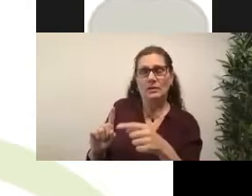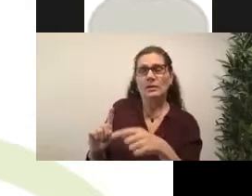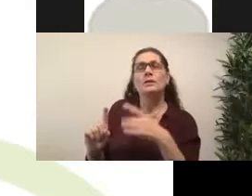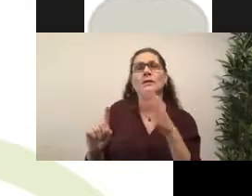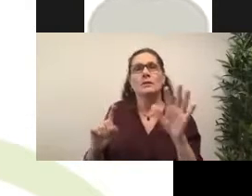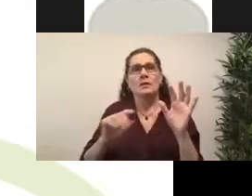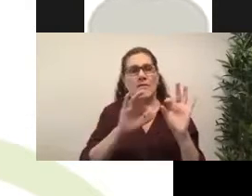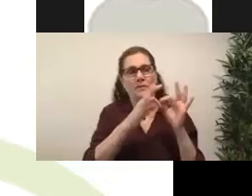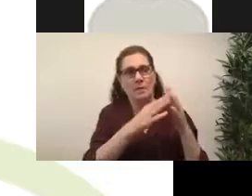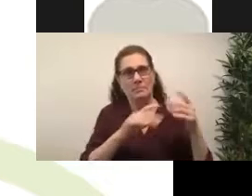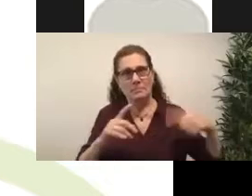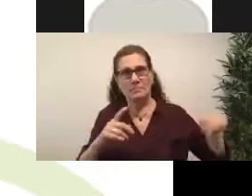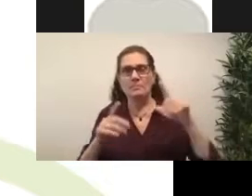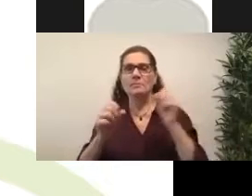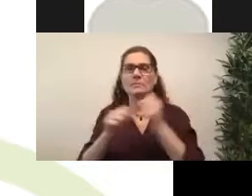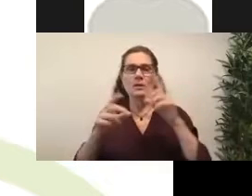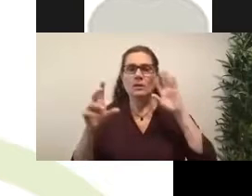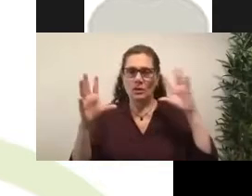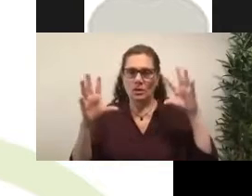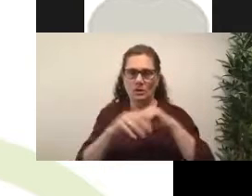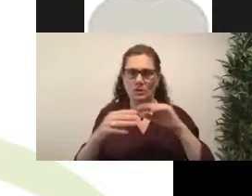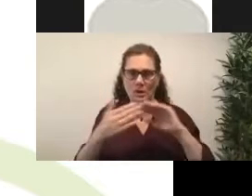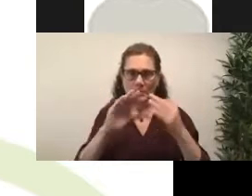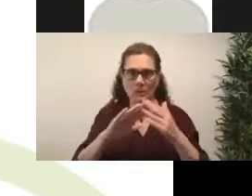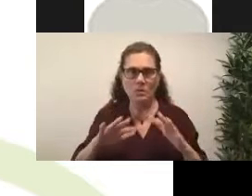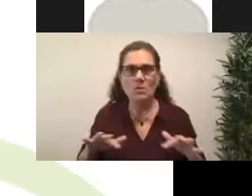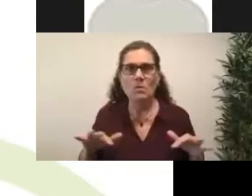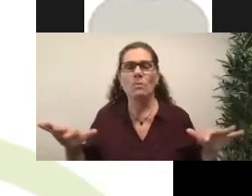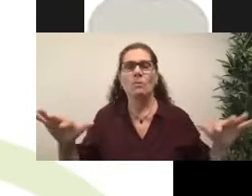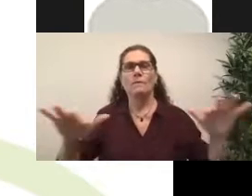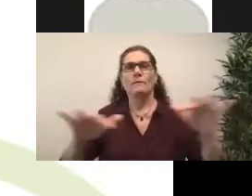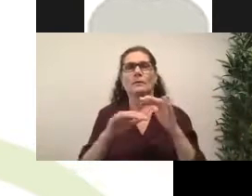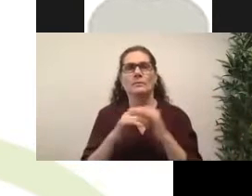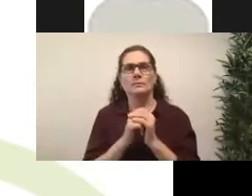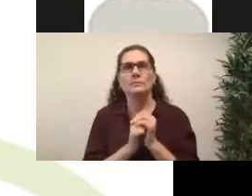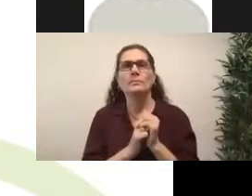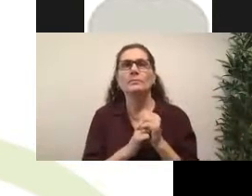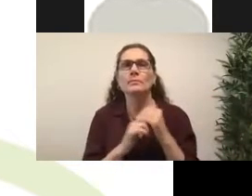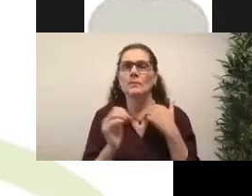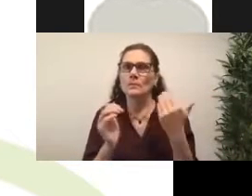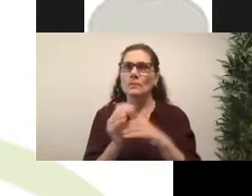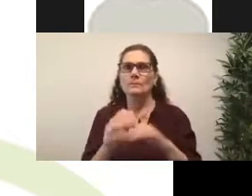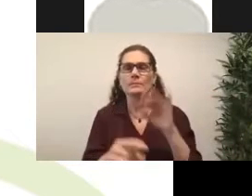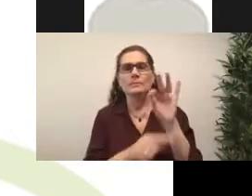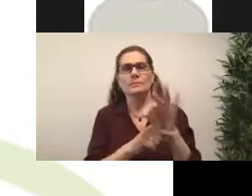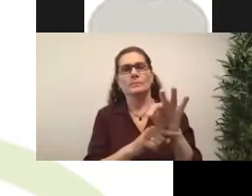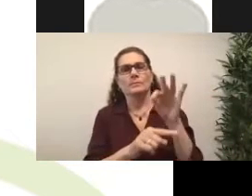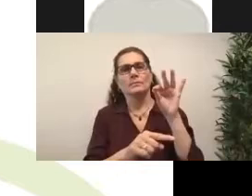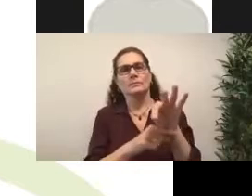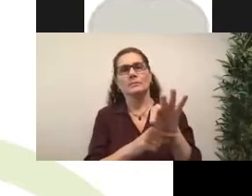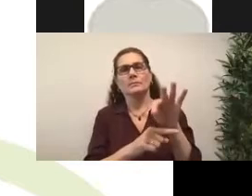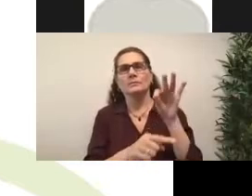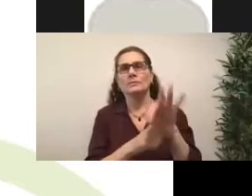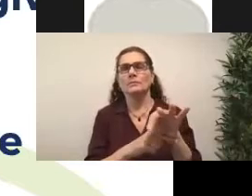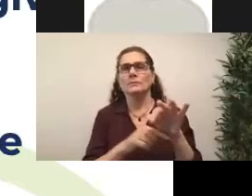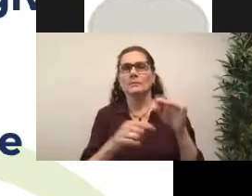the community's safety. That continues to be reinforced as we learn more about the vaccine. For those looking for first,